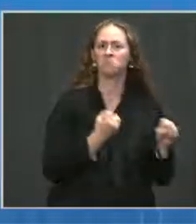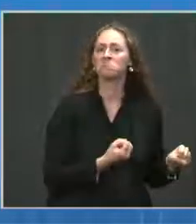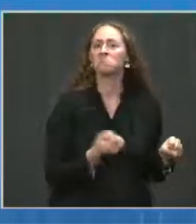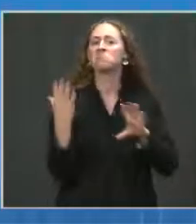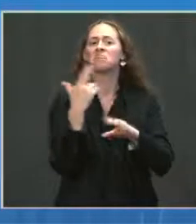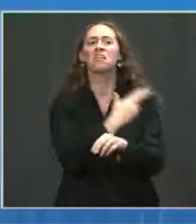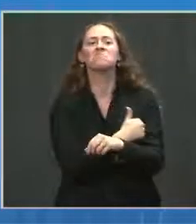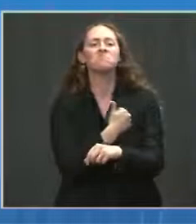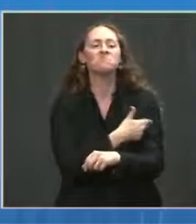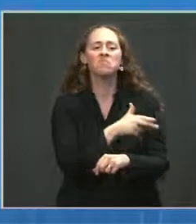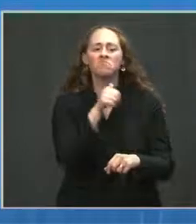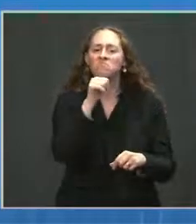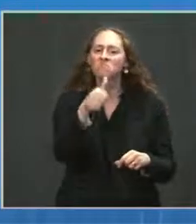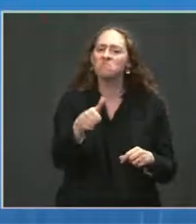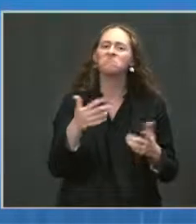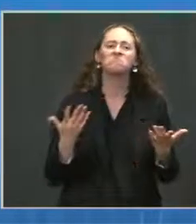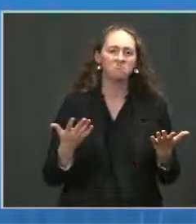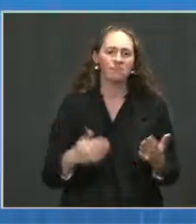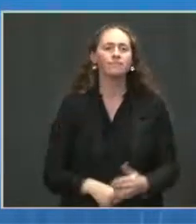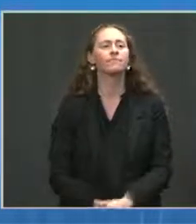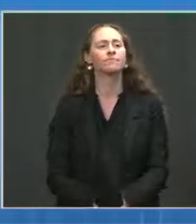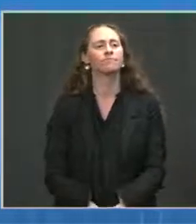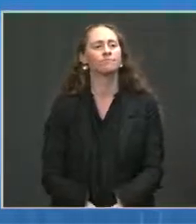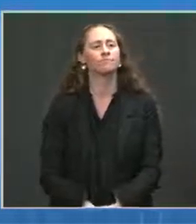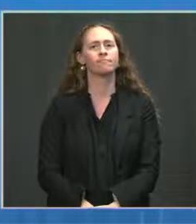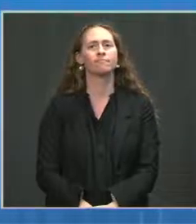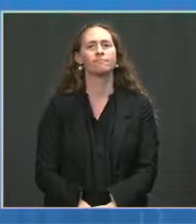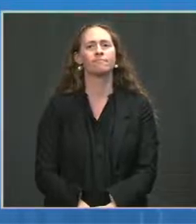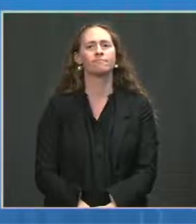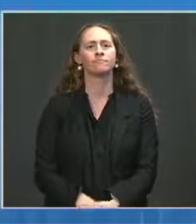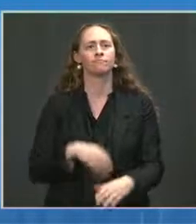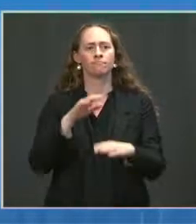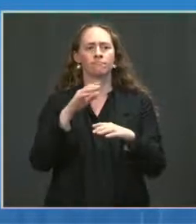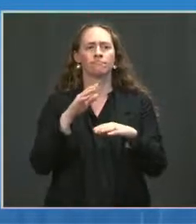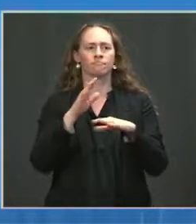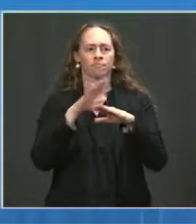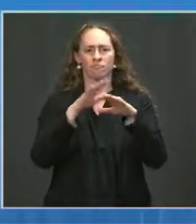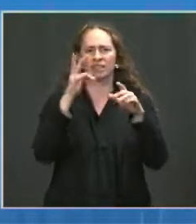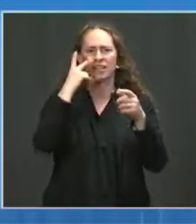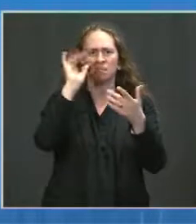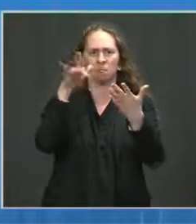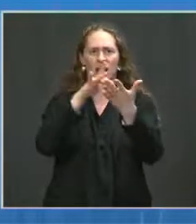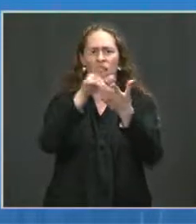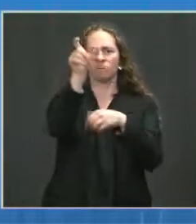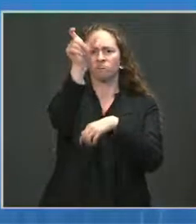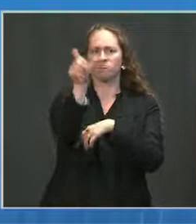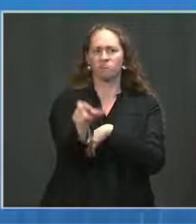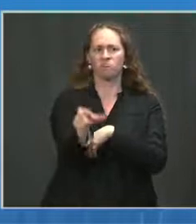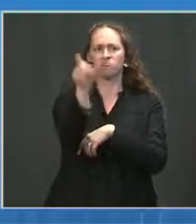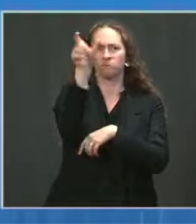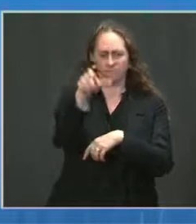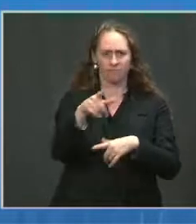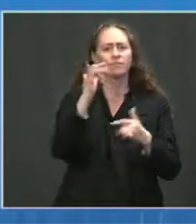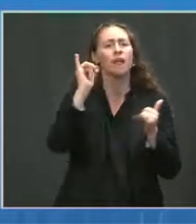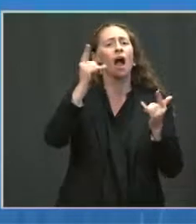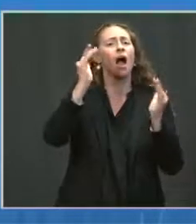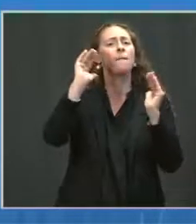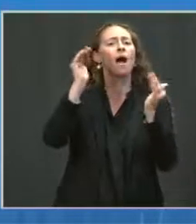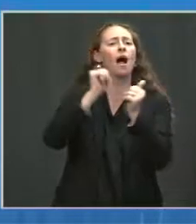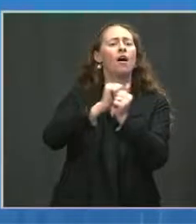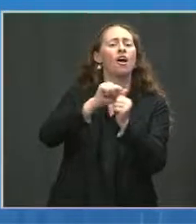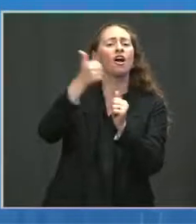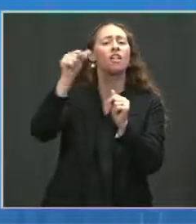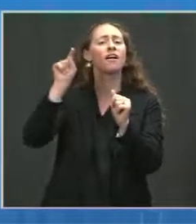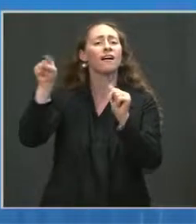the area a bit to the right in that middle panel, compared to symptomatic disease. When you get